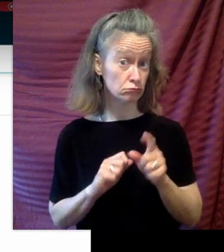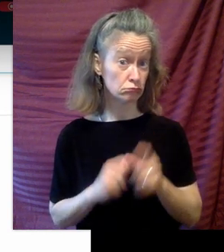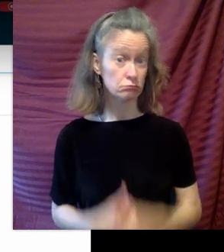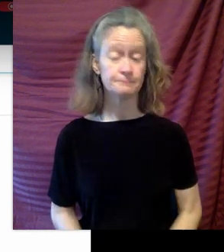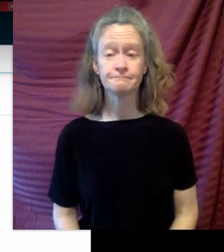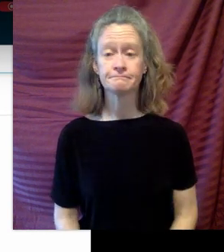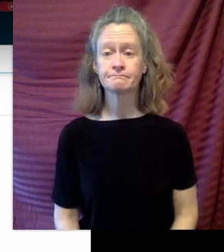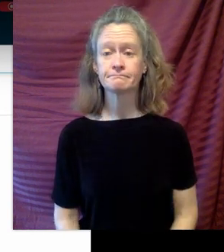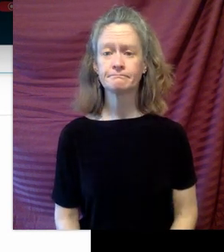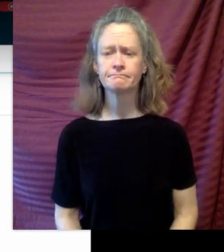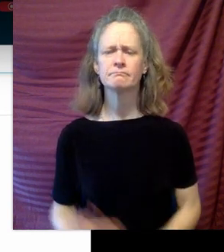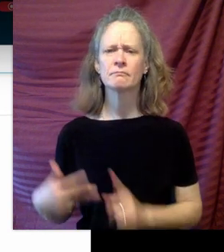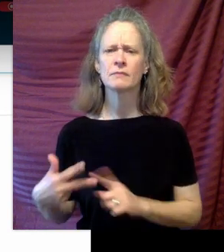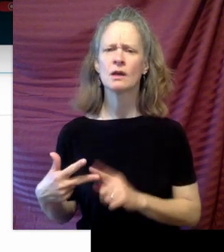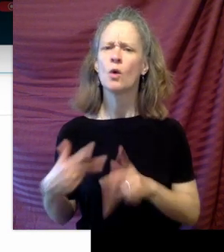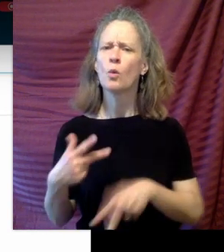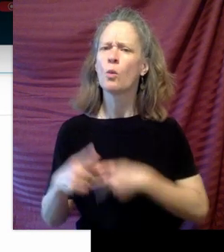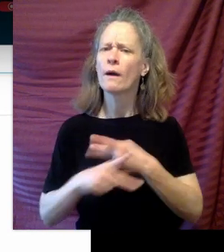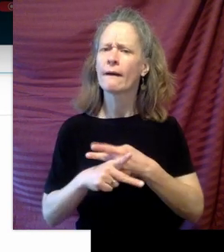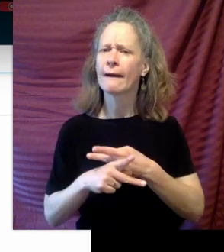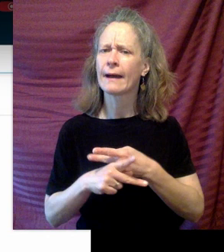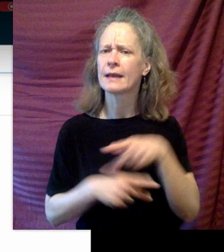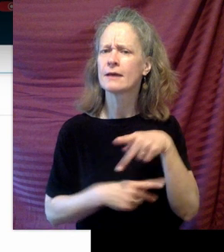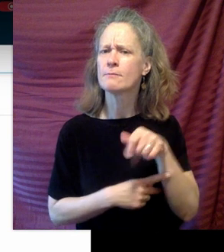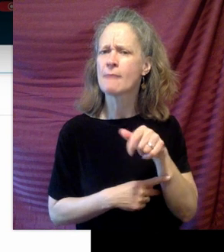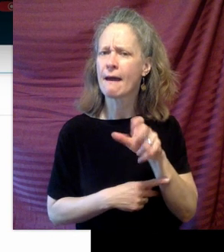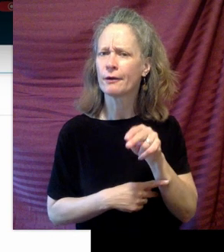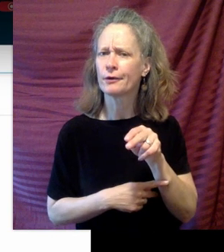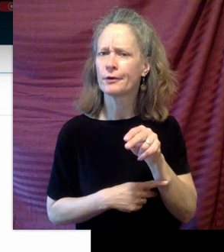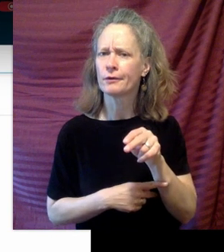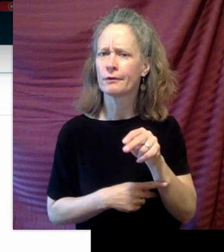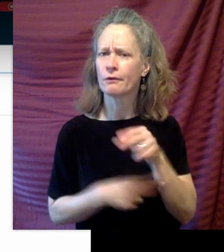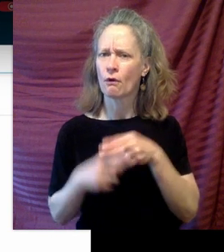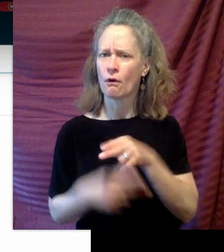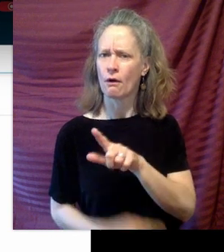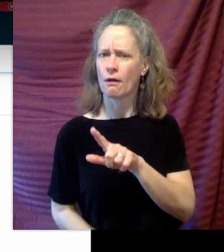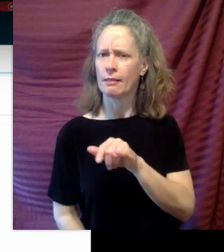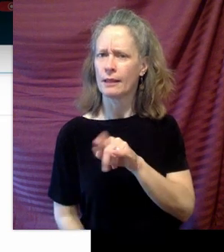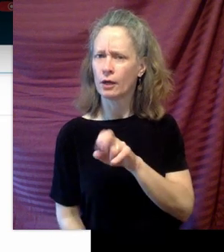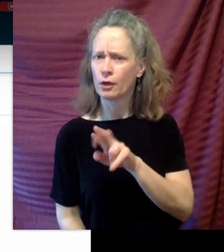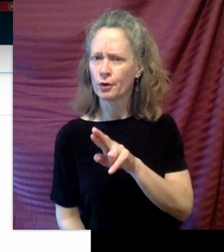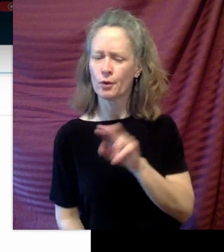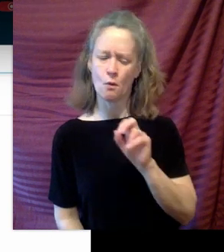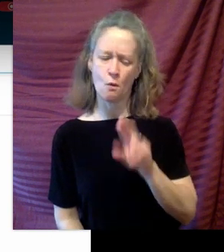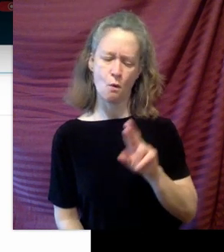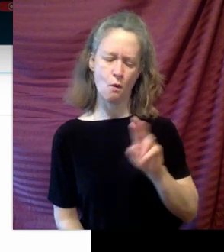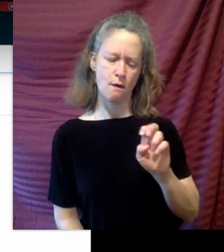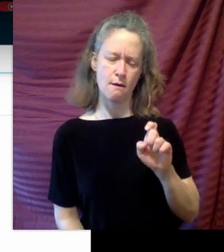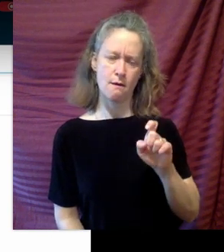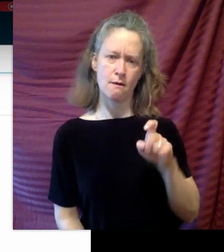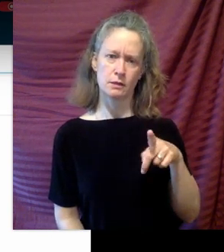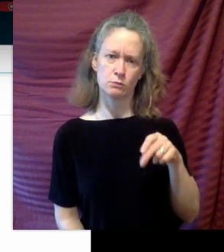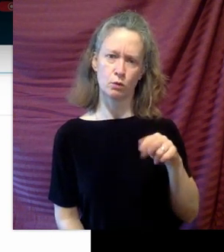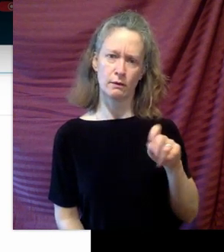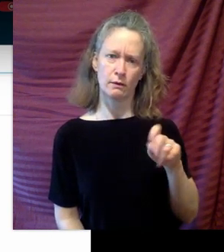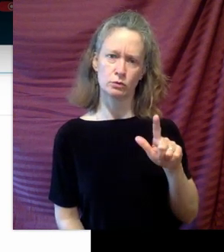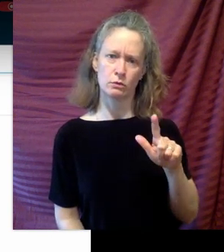What kind of pattern is this? Linear or exponential?